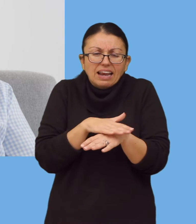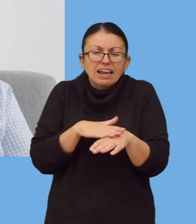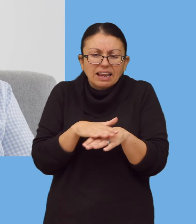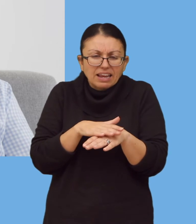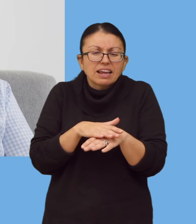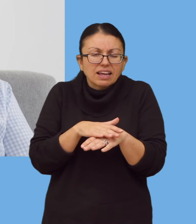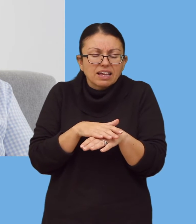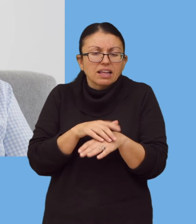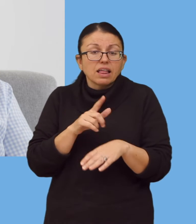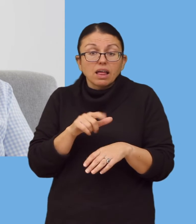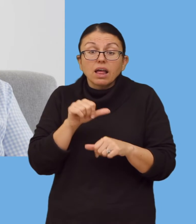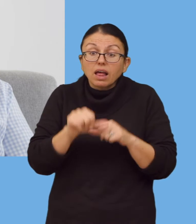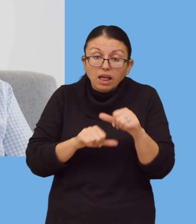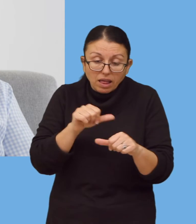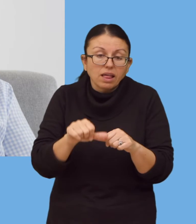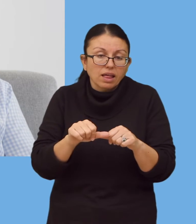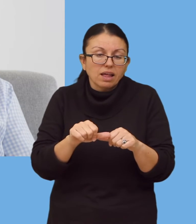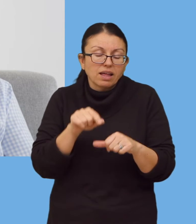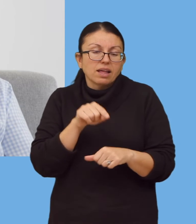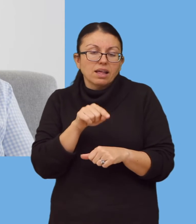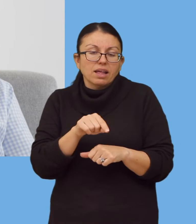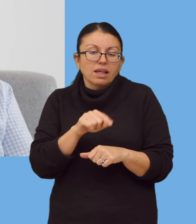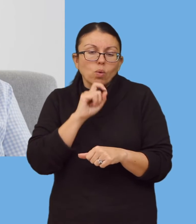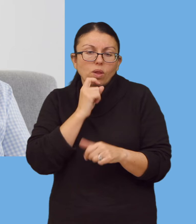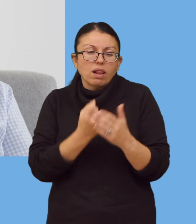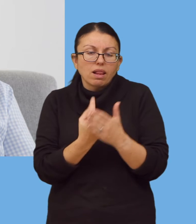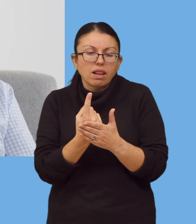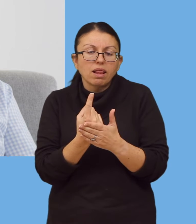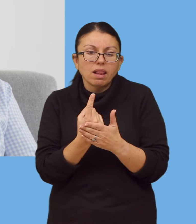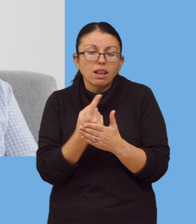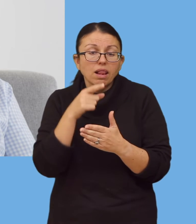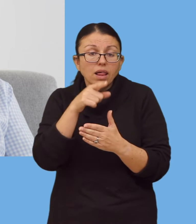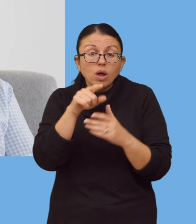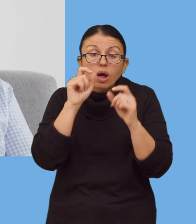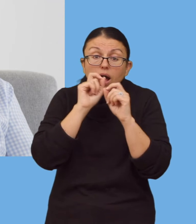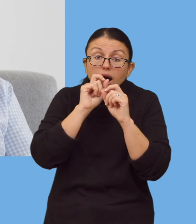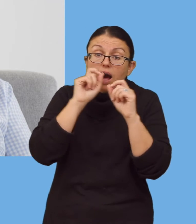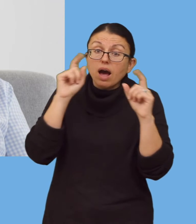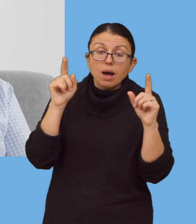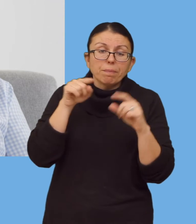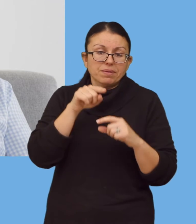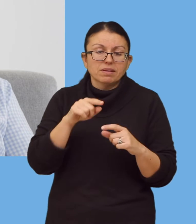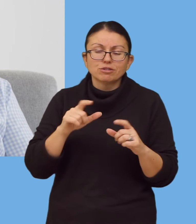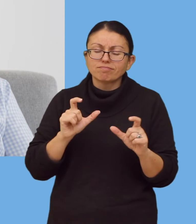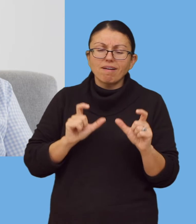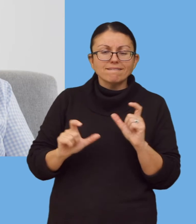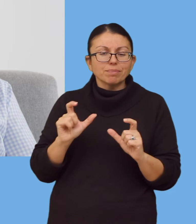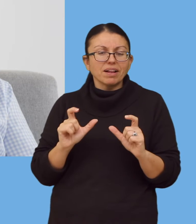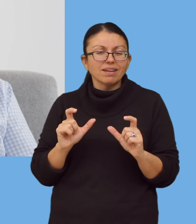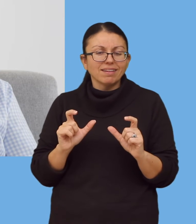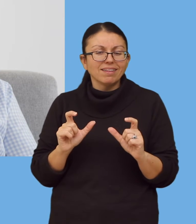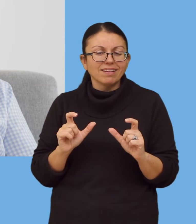of the skin where the procedure has taken place. So when you wake up, you should be nice